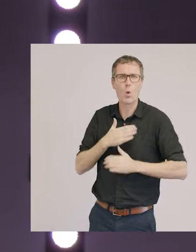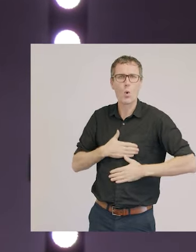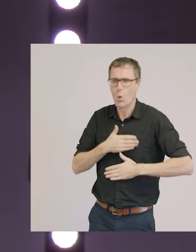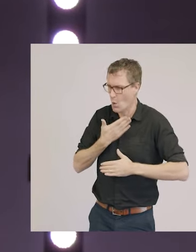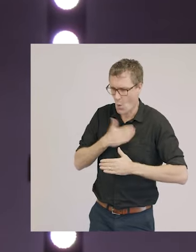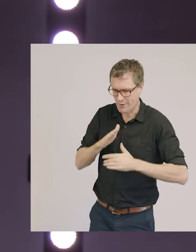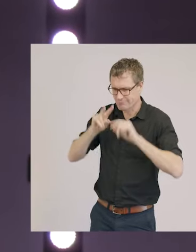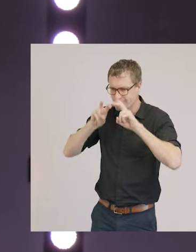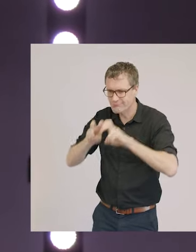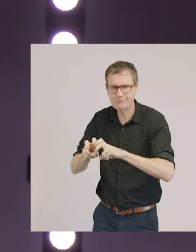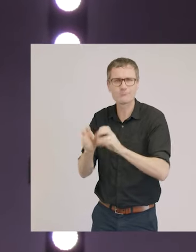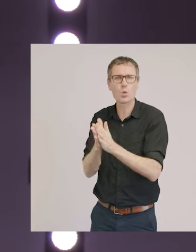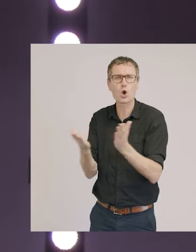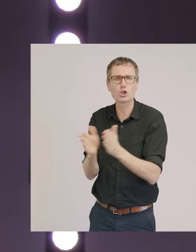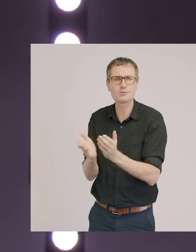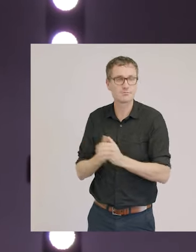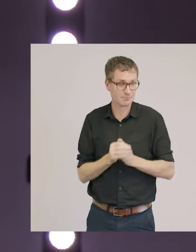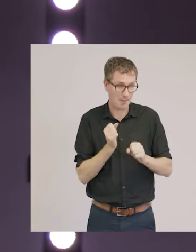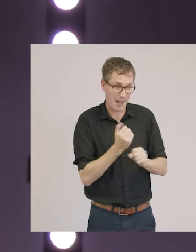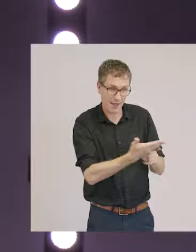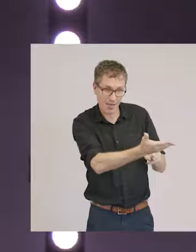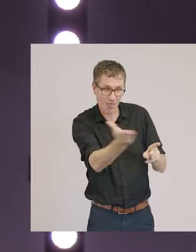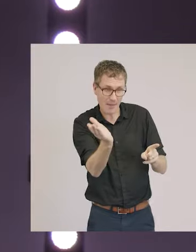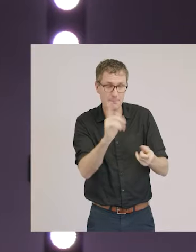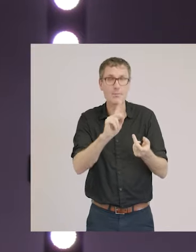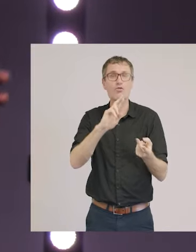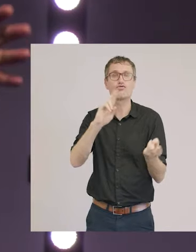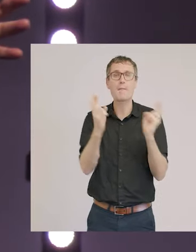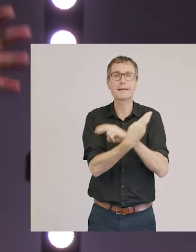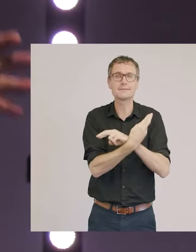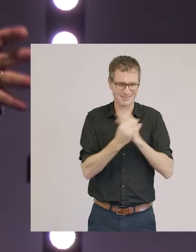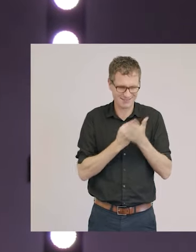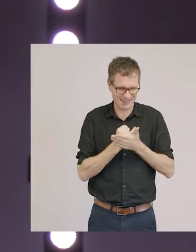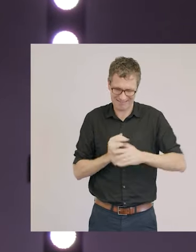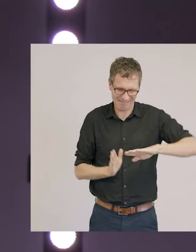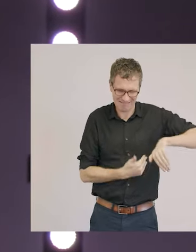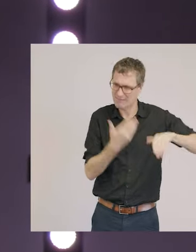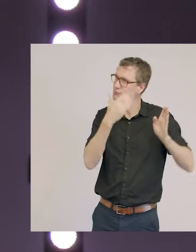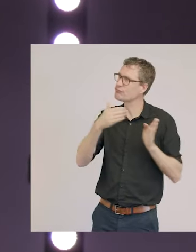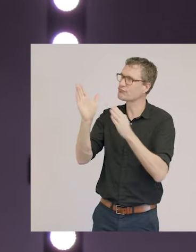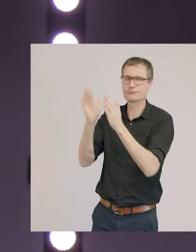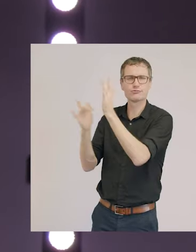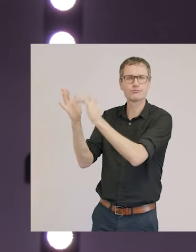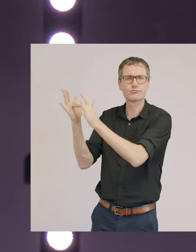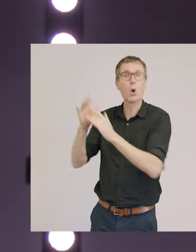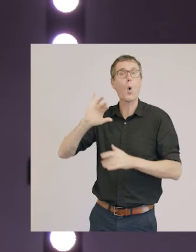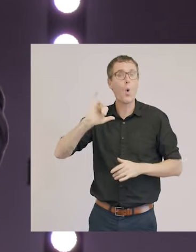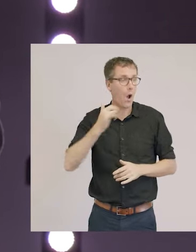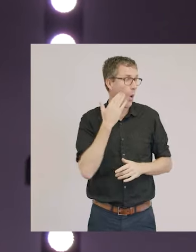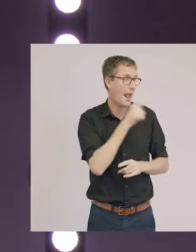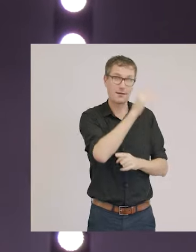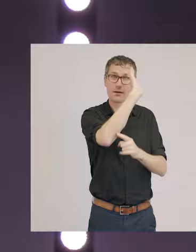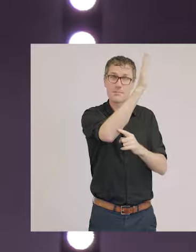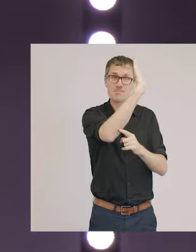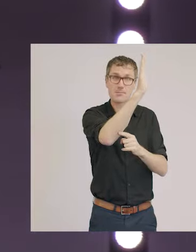for the word? Does it cause people to repent of their sin, to turn away and start following Jesus and becoming like Jesus? Or do